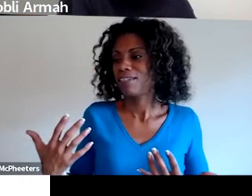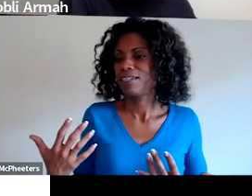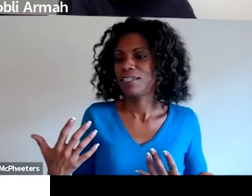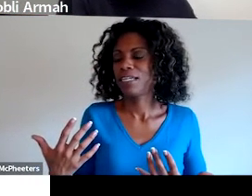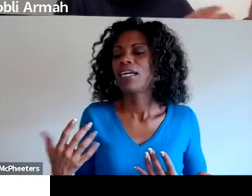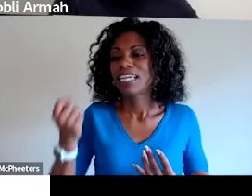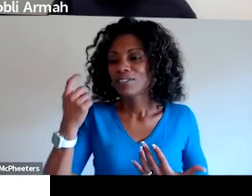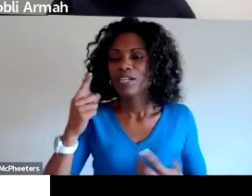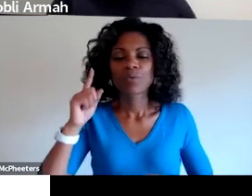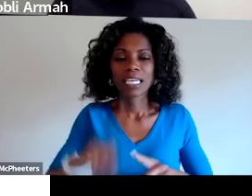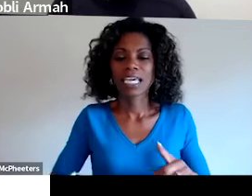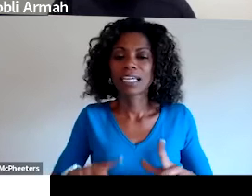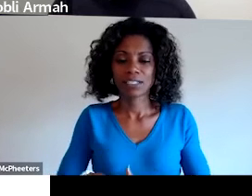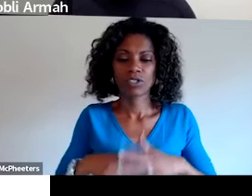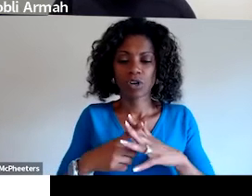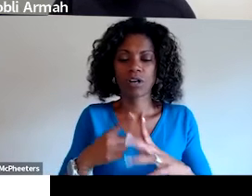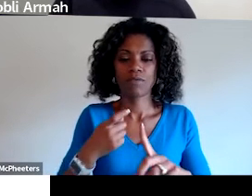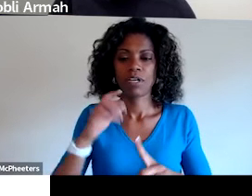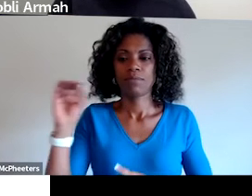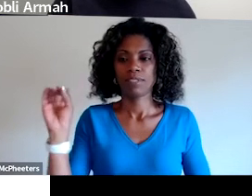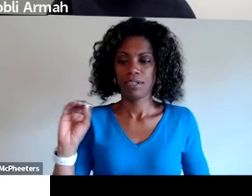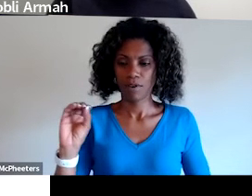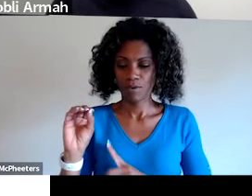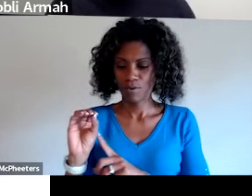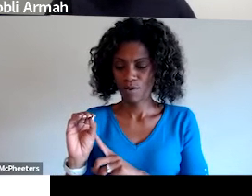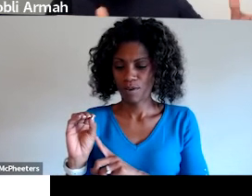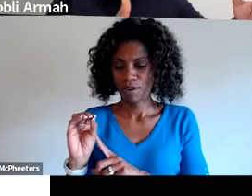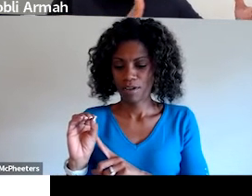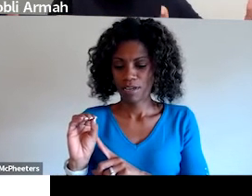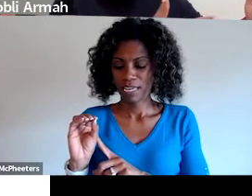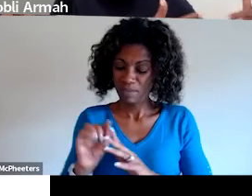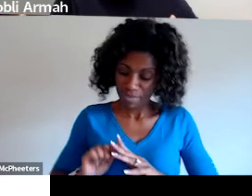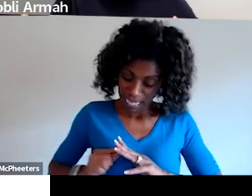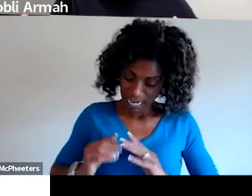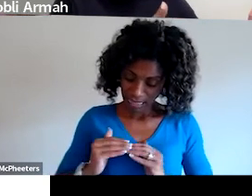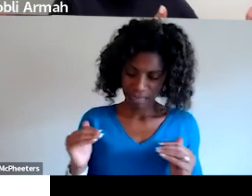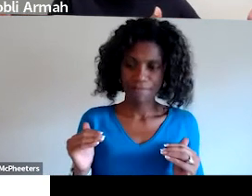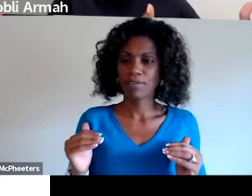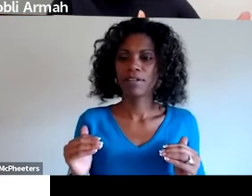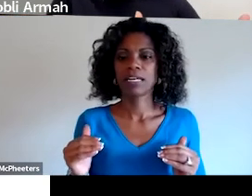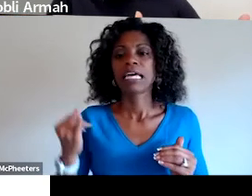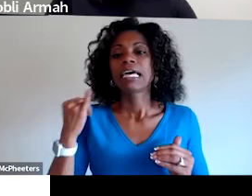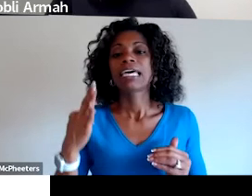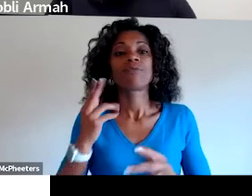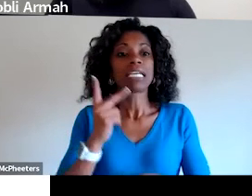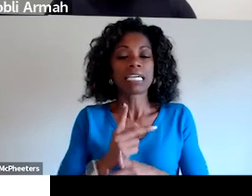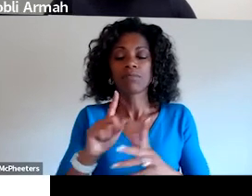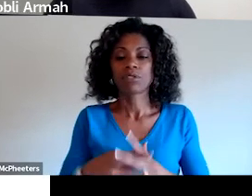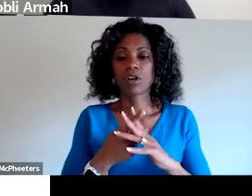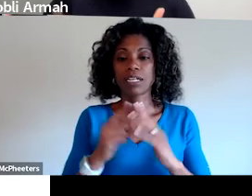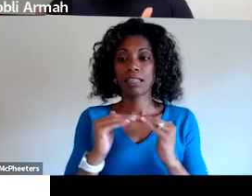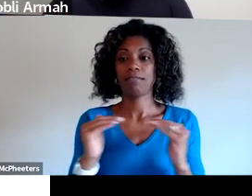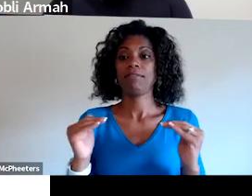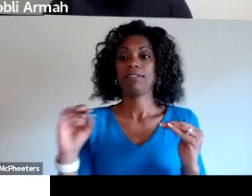zero. Like, that's the problem with the conversation around diversity, equity, and inclusion, is we keep starting from zero. Like, there's been a lot of work that's been